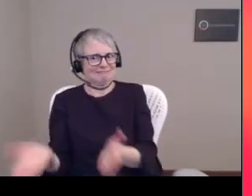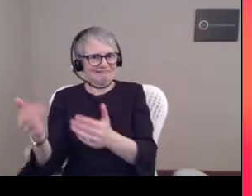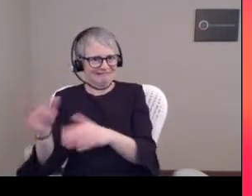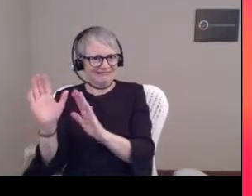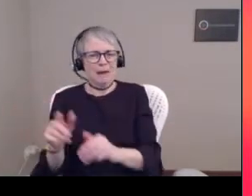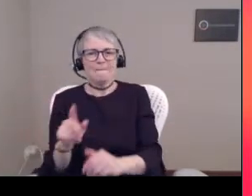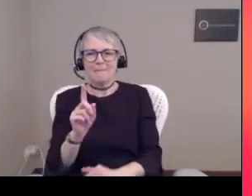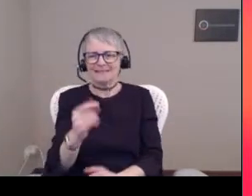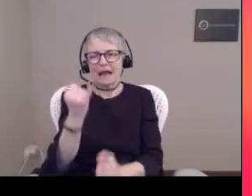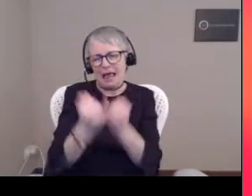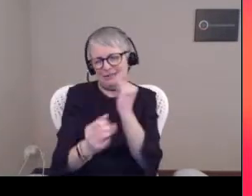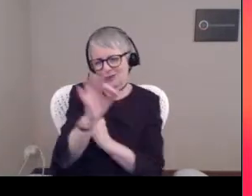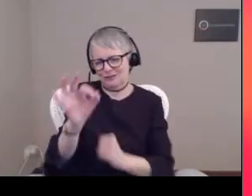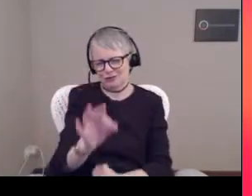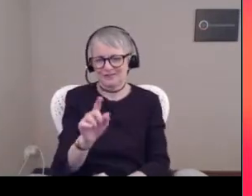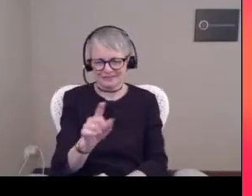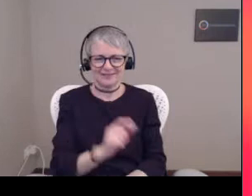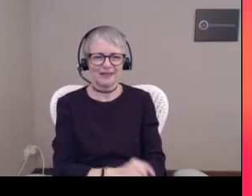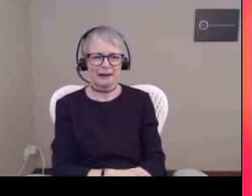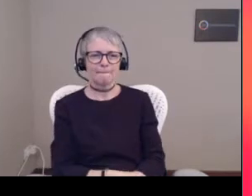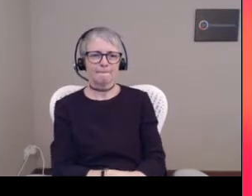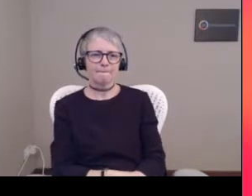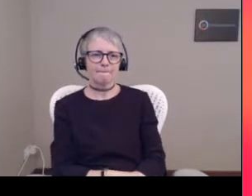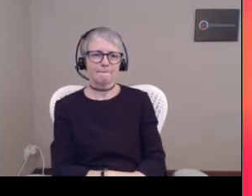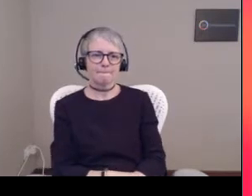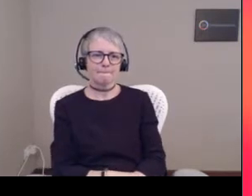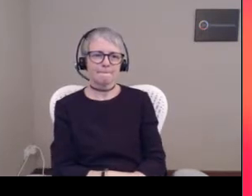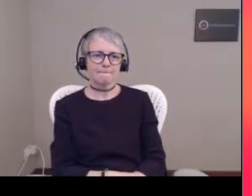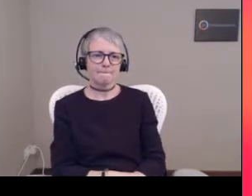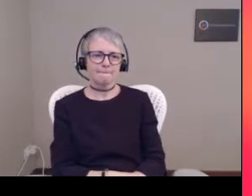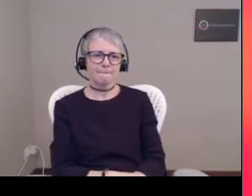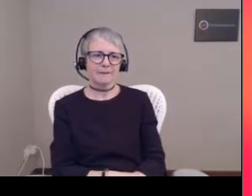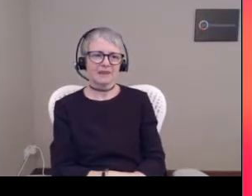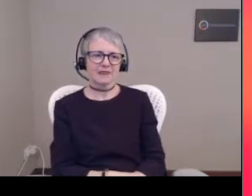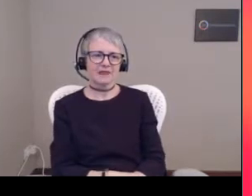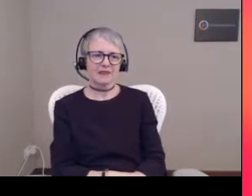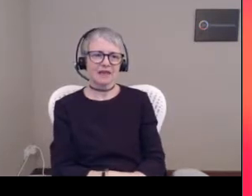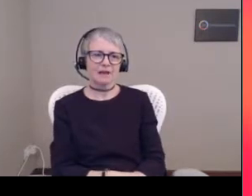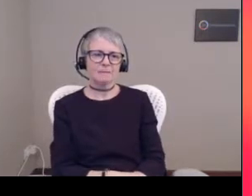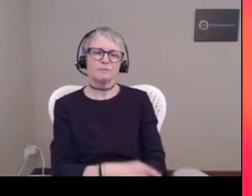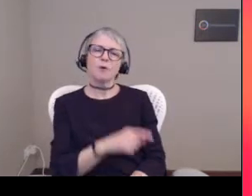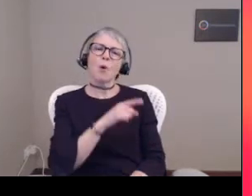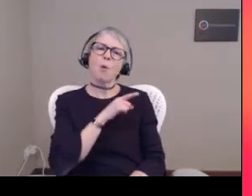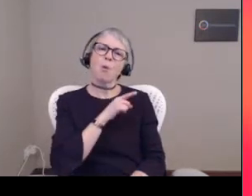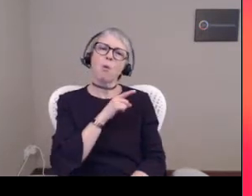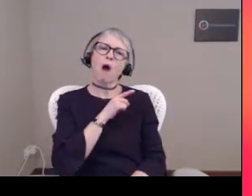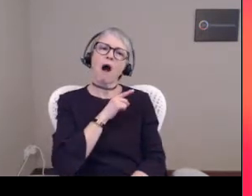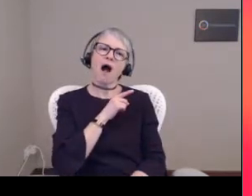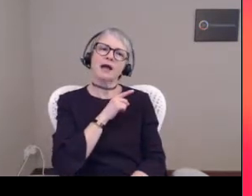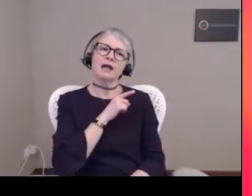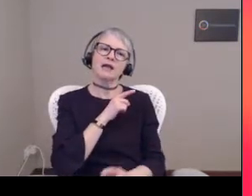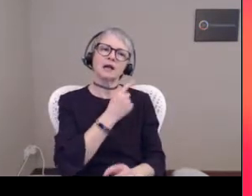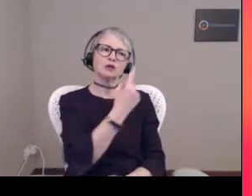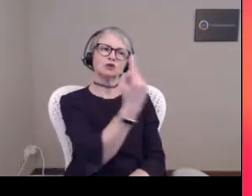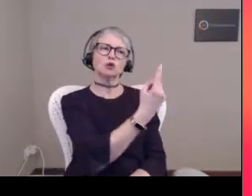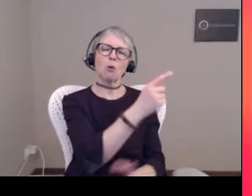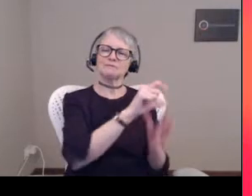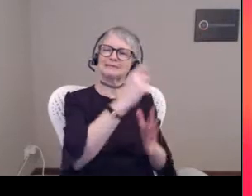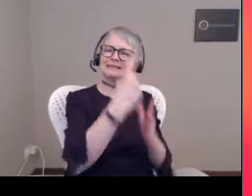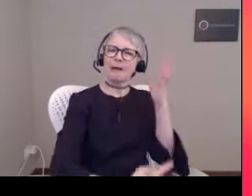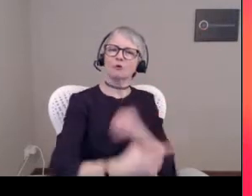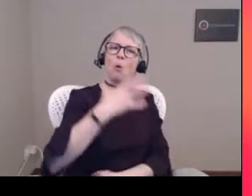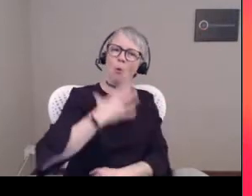But my last question is, why would a disabled candidate want to work for ITV? What is it about ITV that